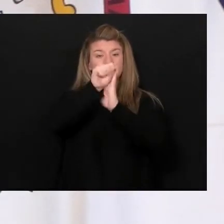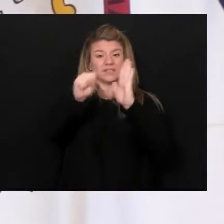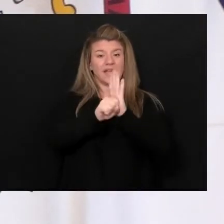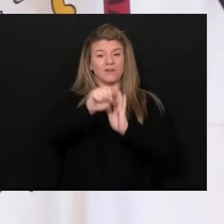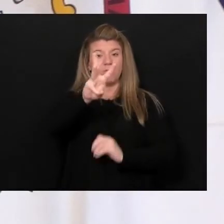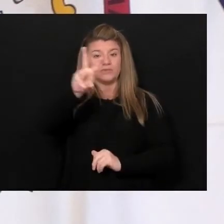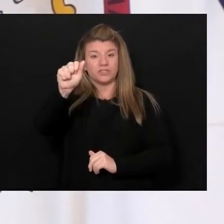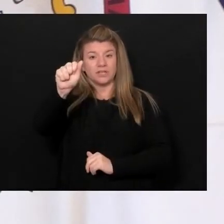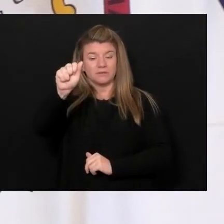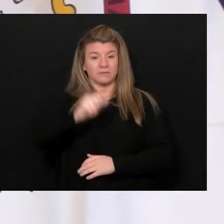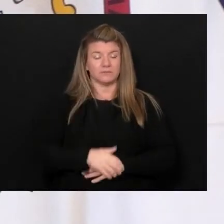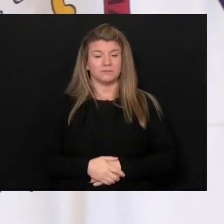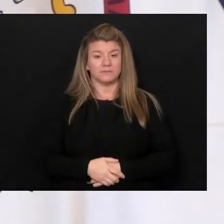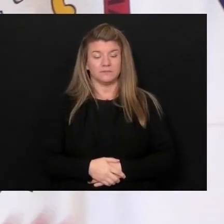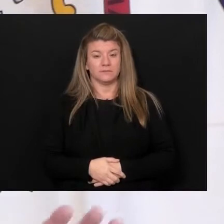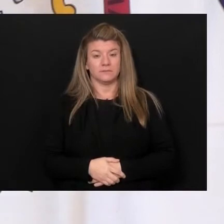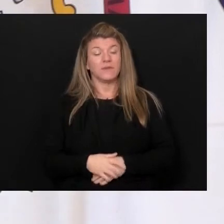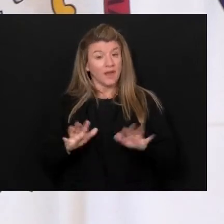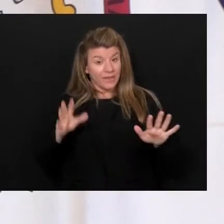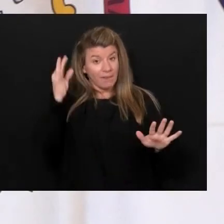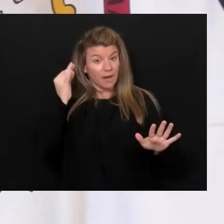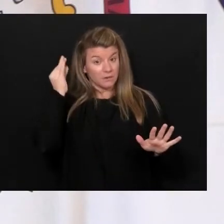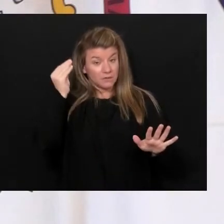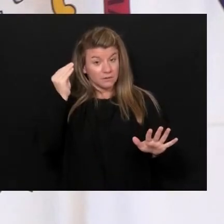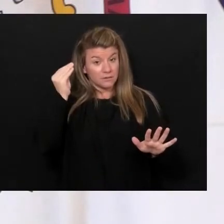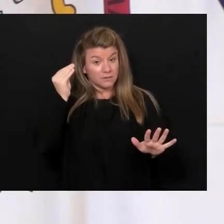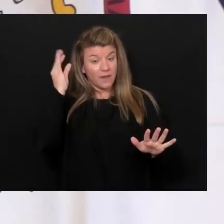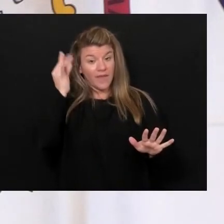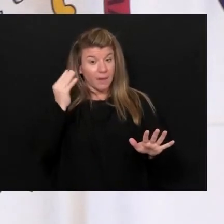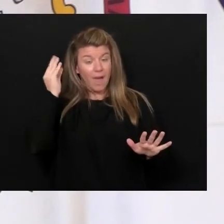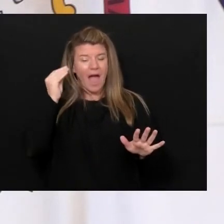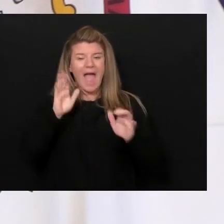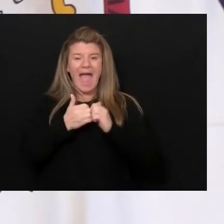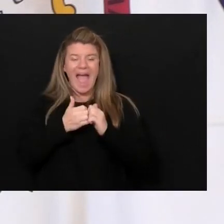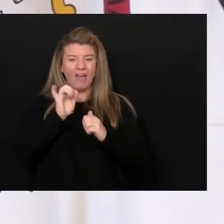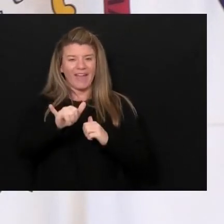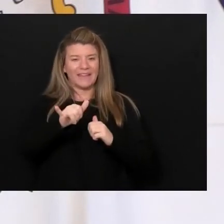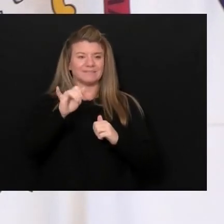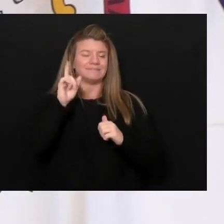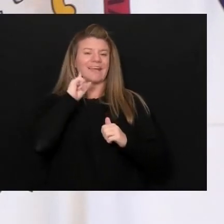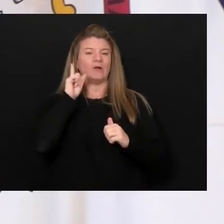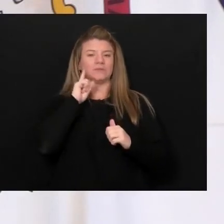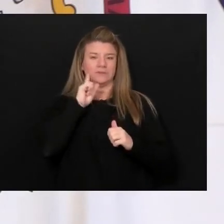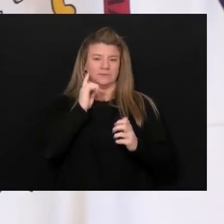down. Now think about it. Think about just how silly that is.